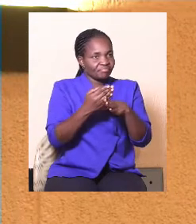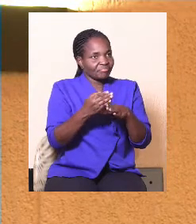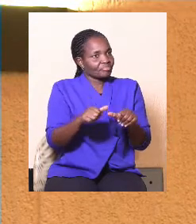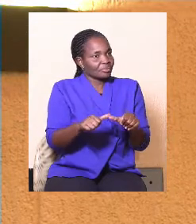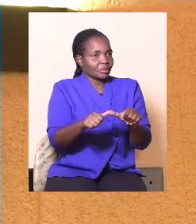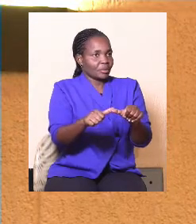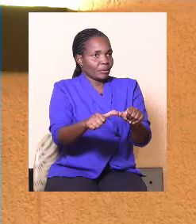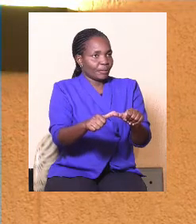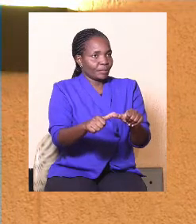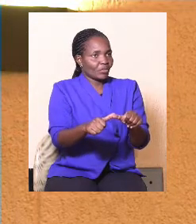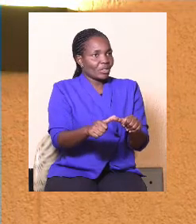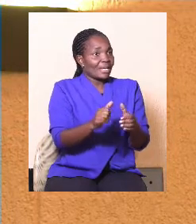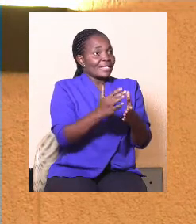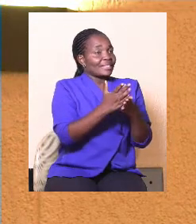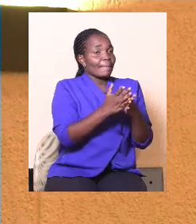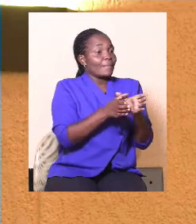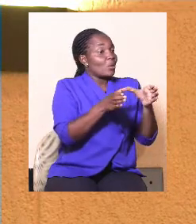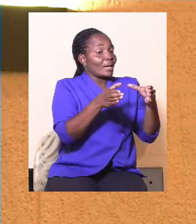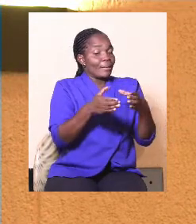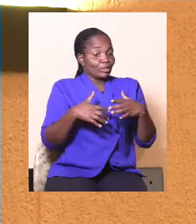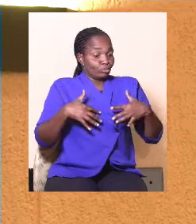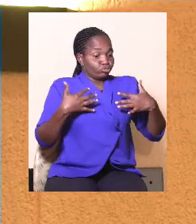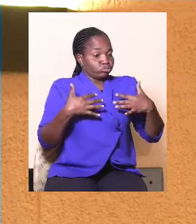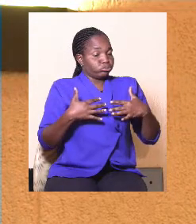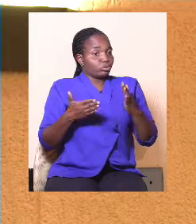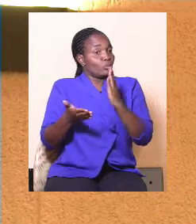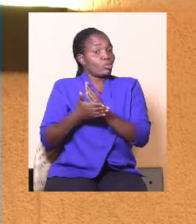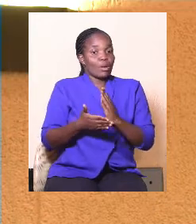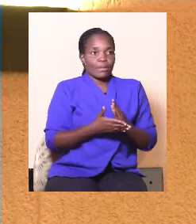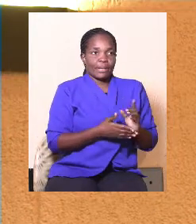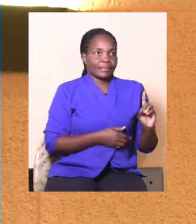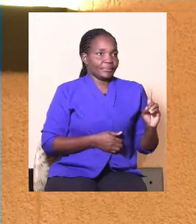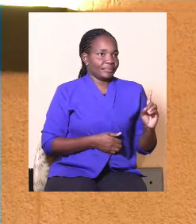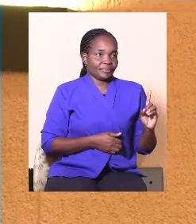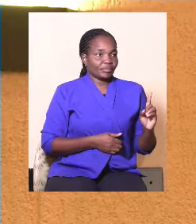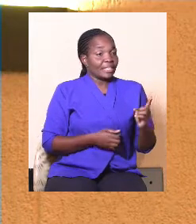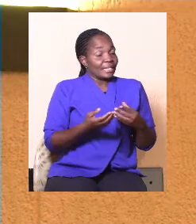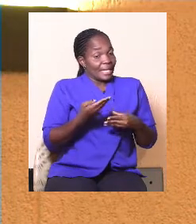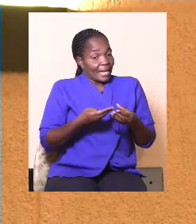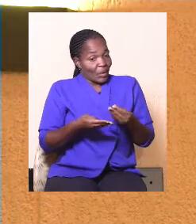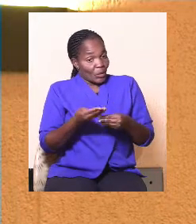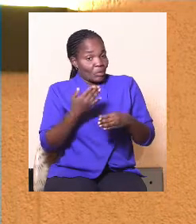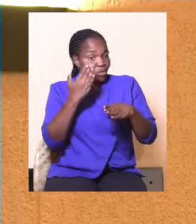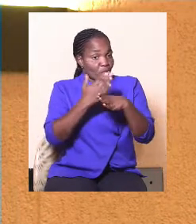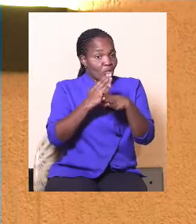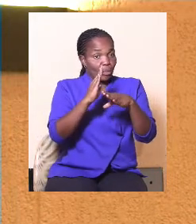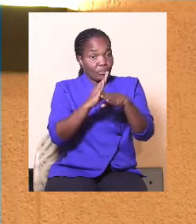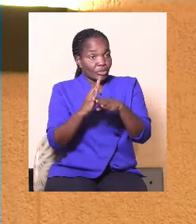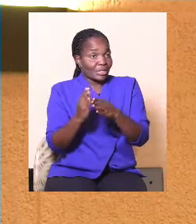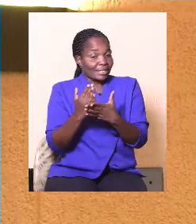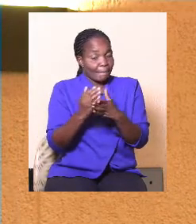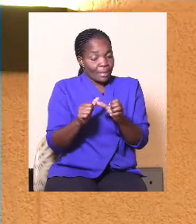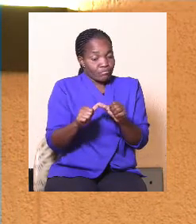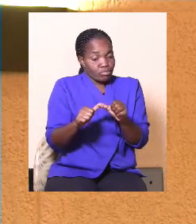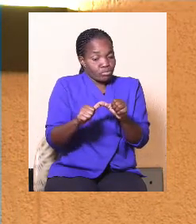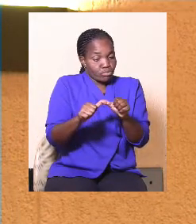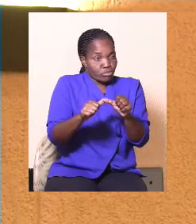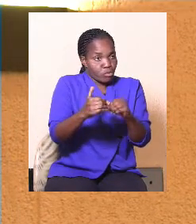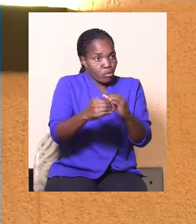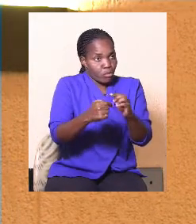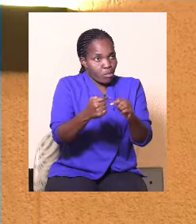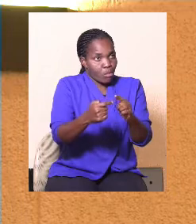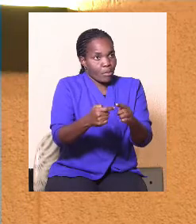shut down the factories. Their factories are going on. Economic activities are going on. They're saying they had a financial or